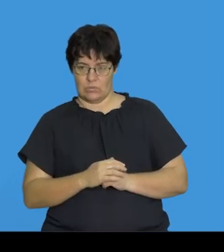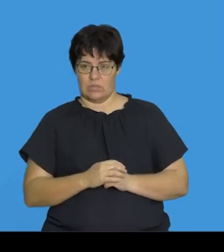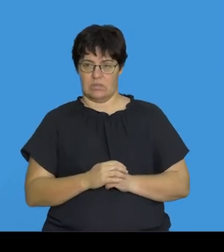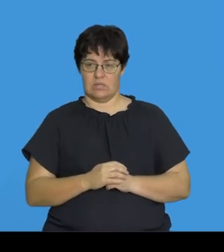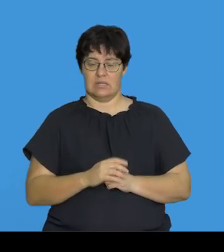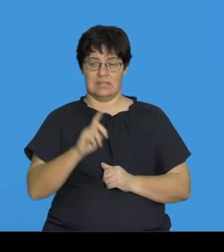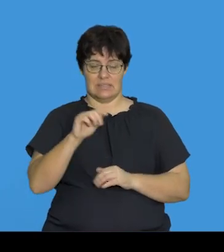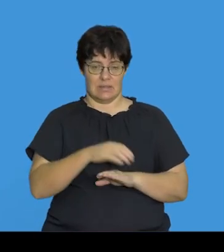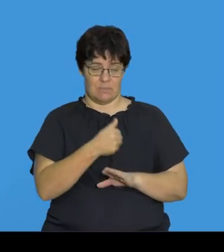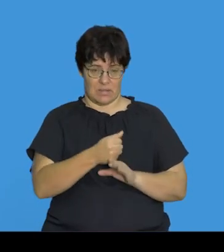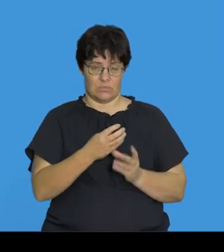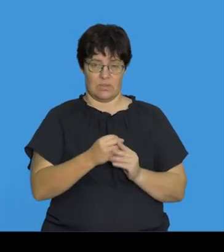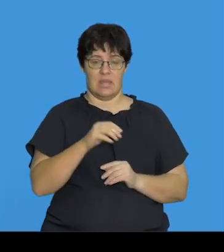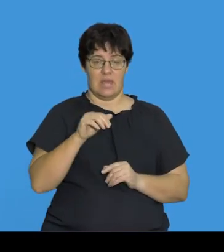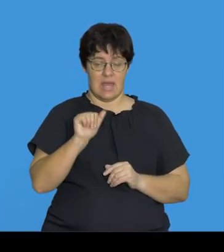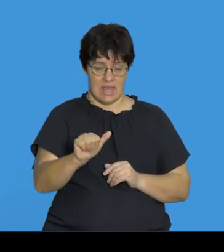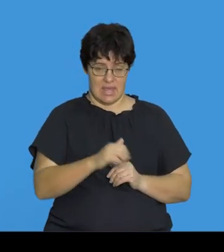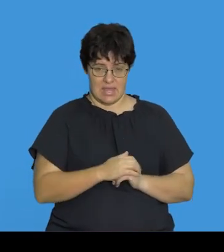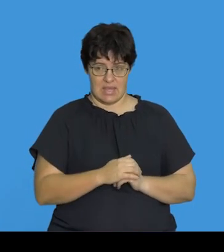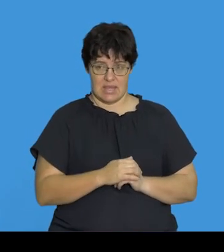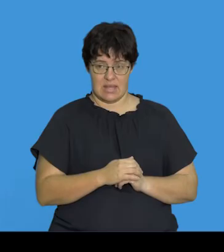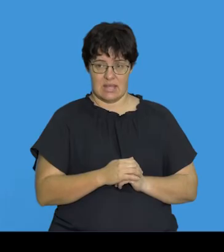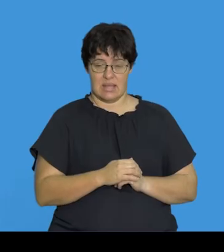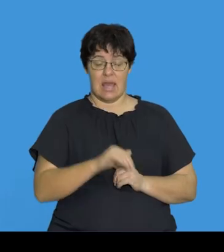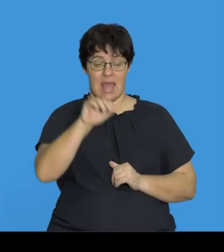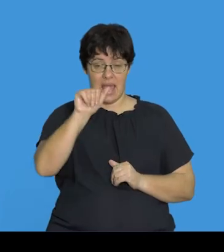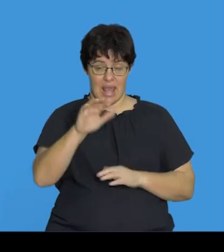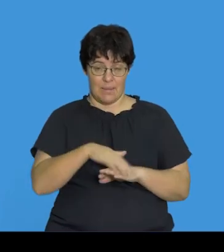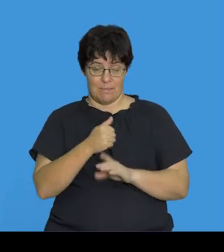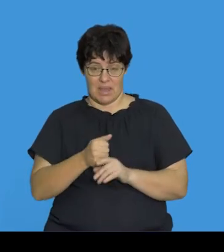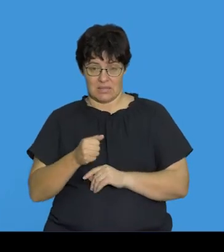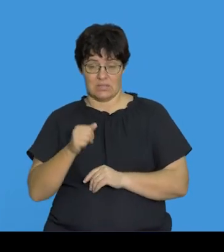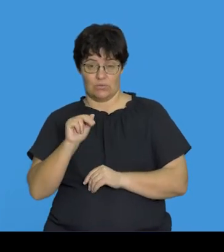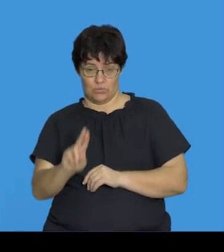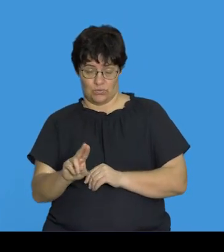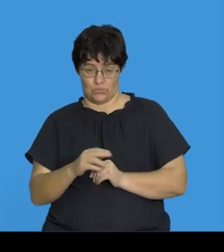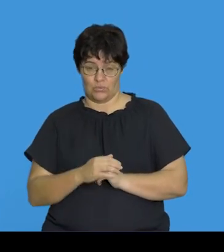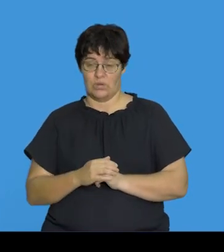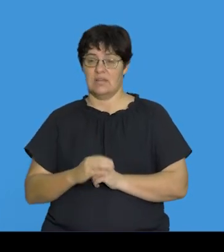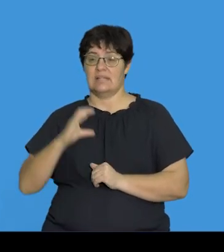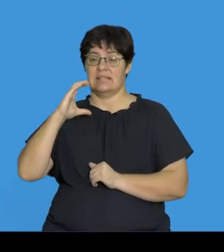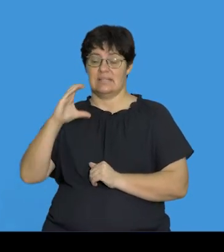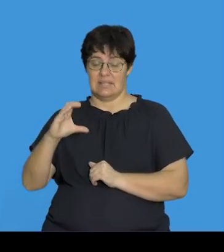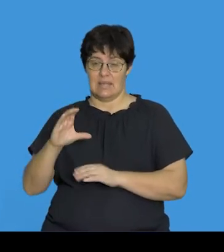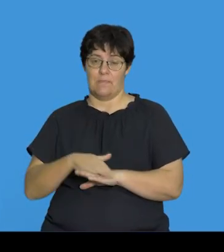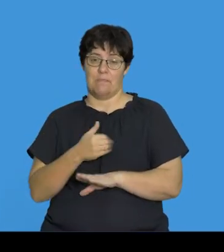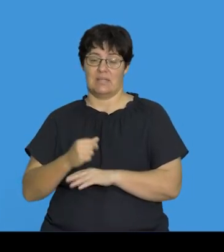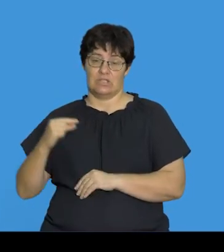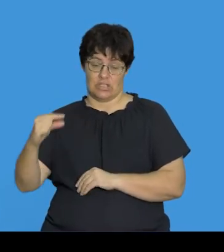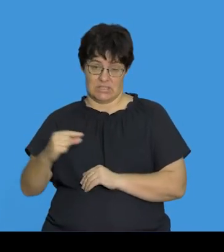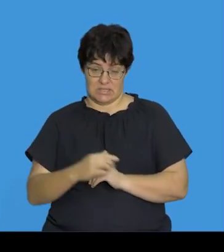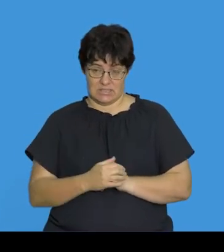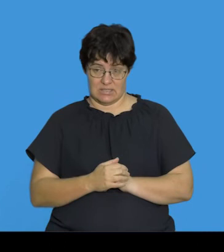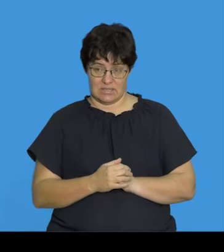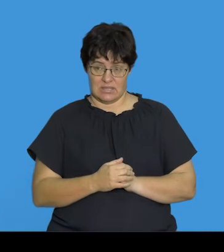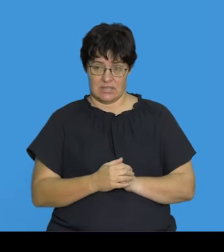U, T base pairs with adenine, adenine base pairs with uracil, and cytosine base pairs